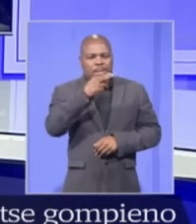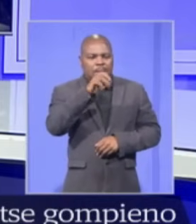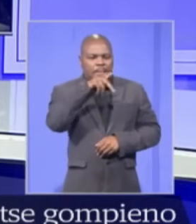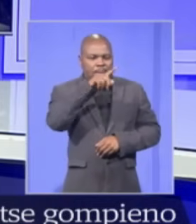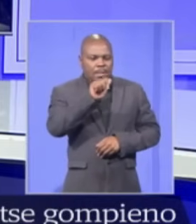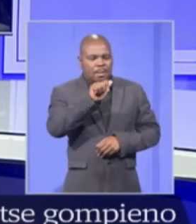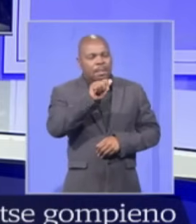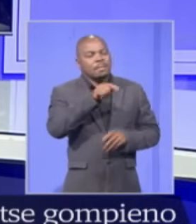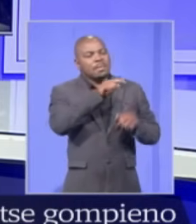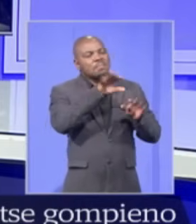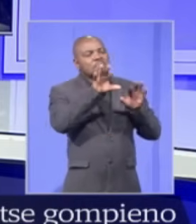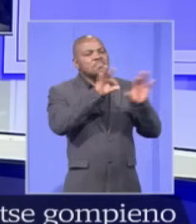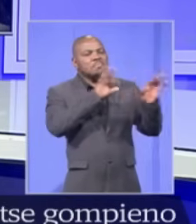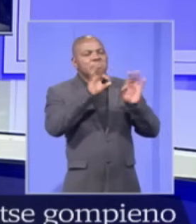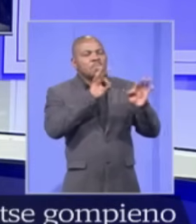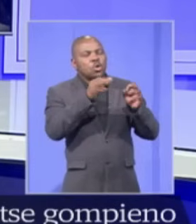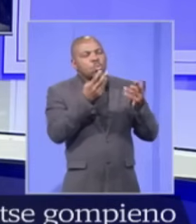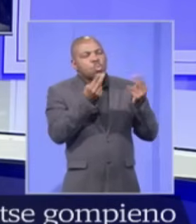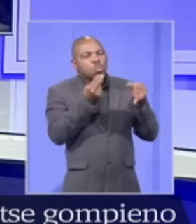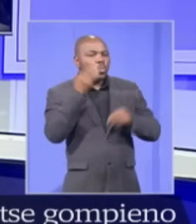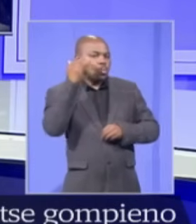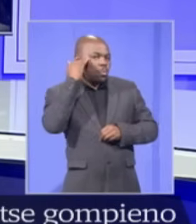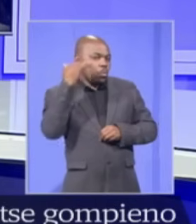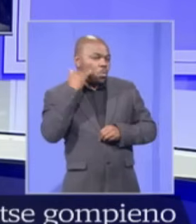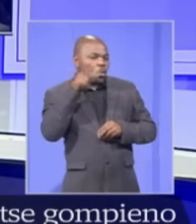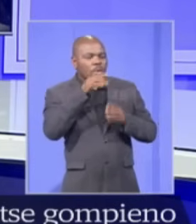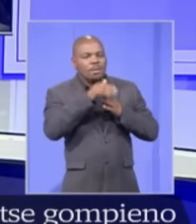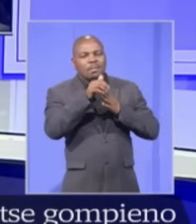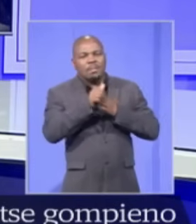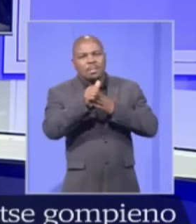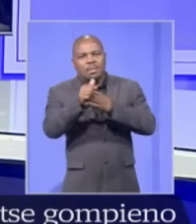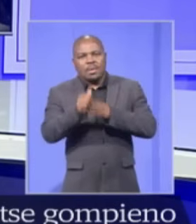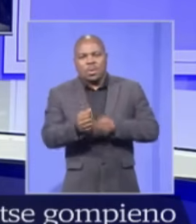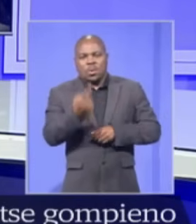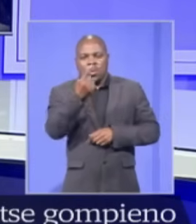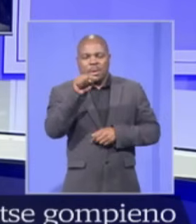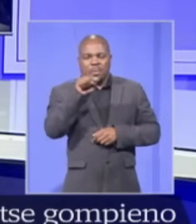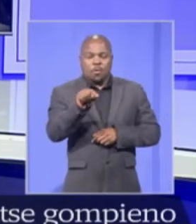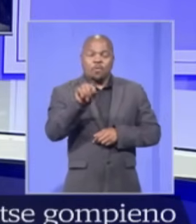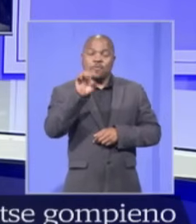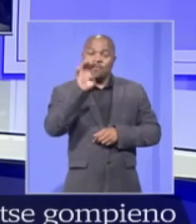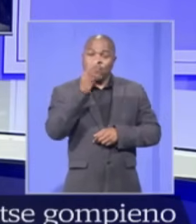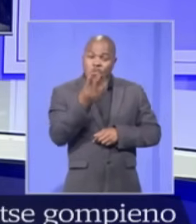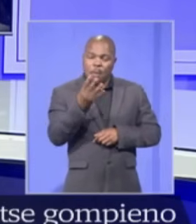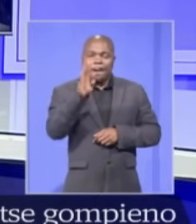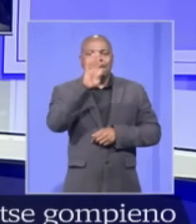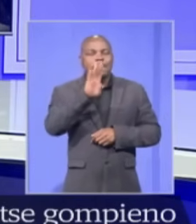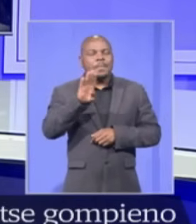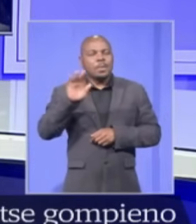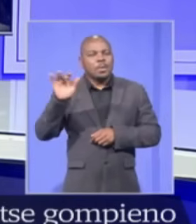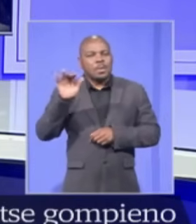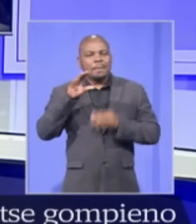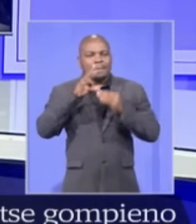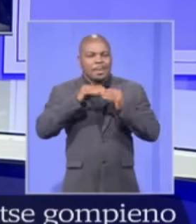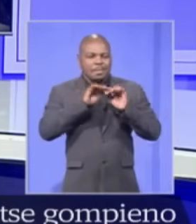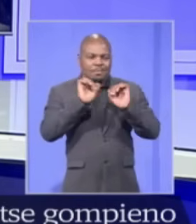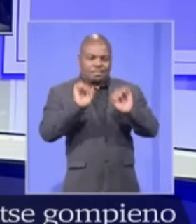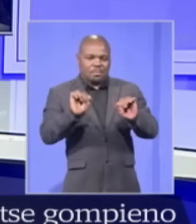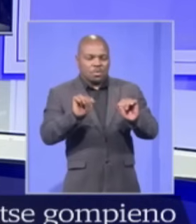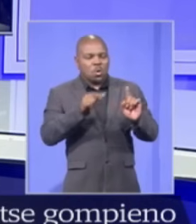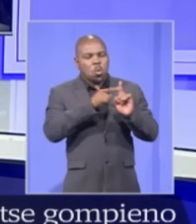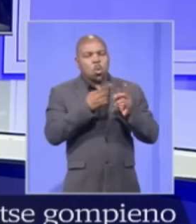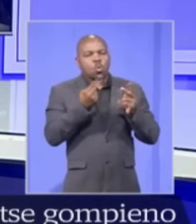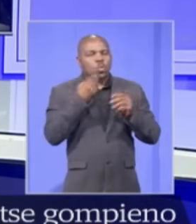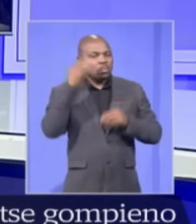etelela pele ditokololo tsa kereke eno di le bilione phegelwana 4. Mopapa yo montšhwa o tla tlhagelela mo balconing kwa